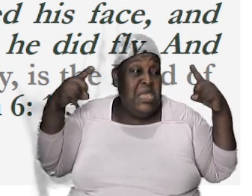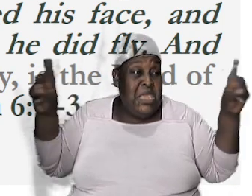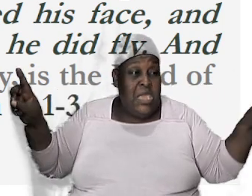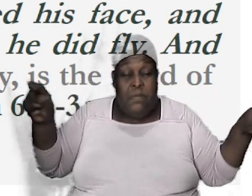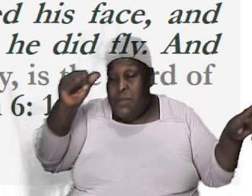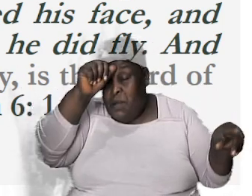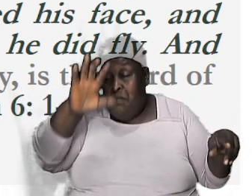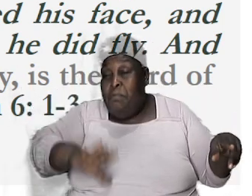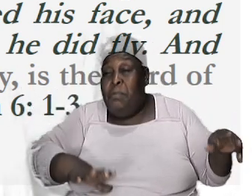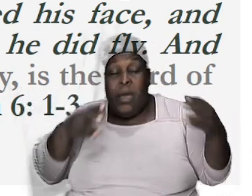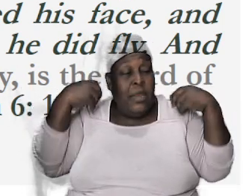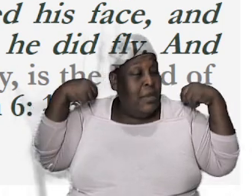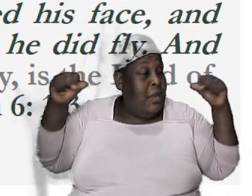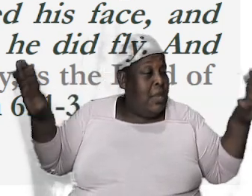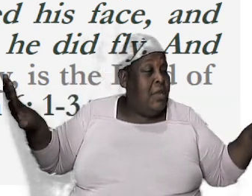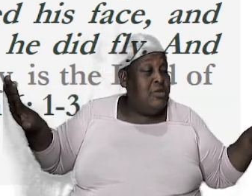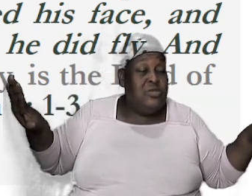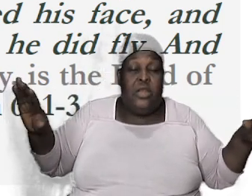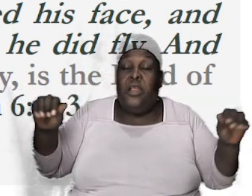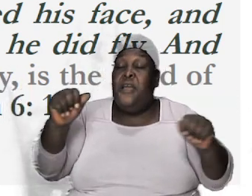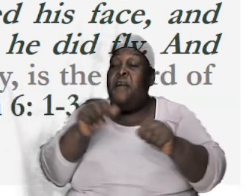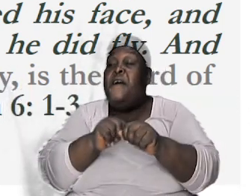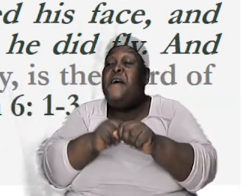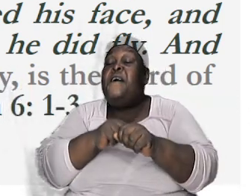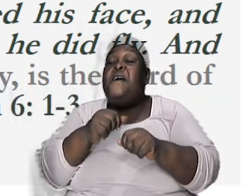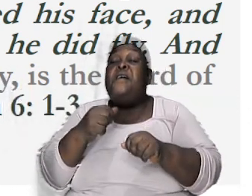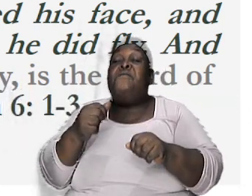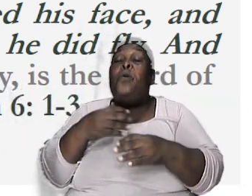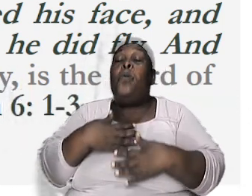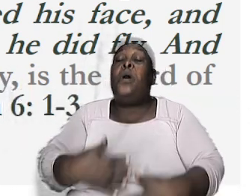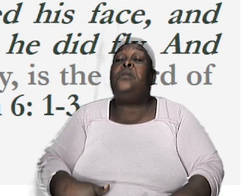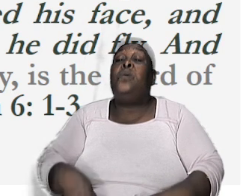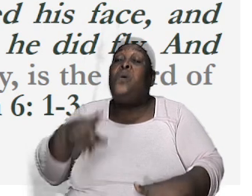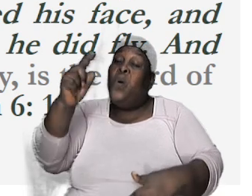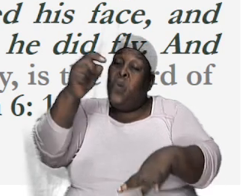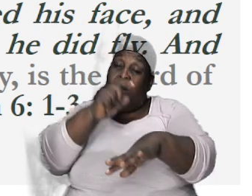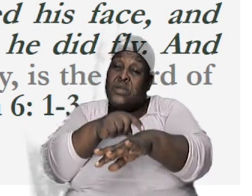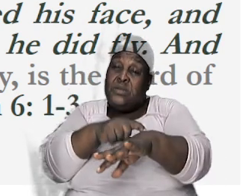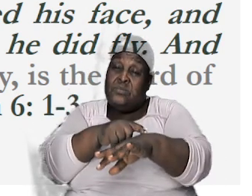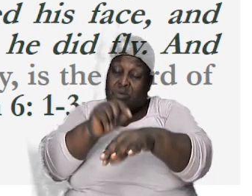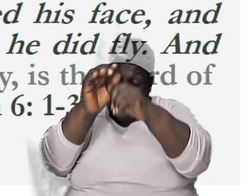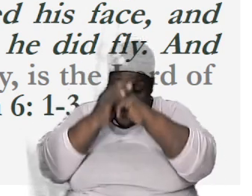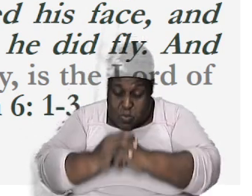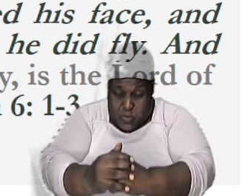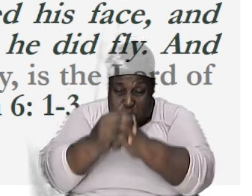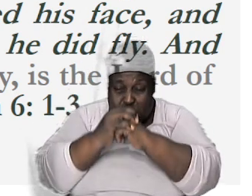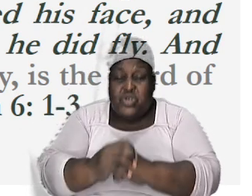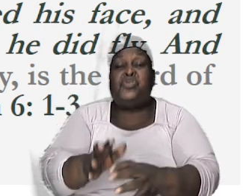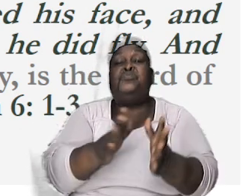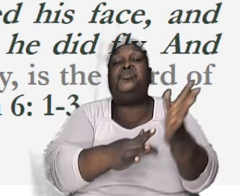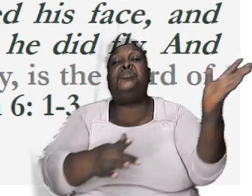could be an angel. Every being at one point in their life is going to worship him.